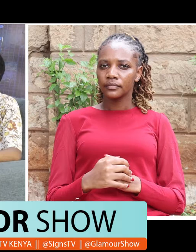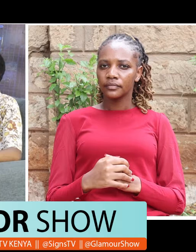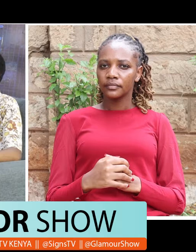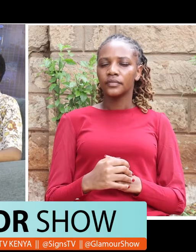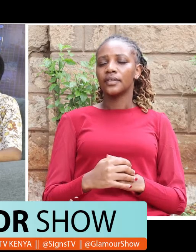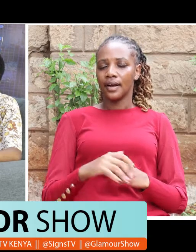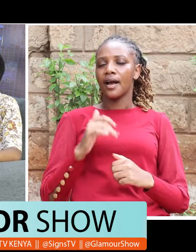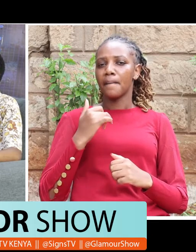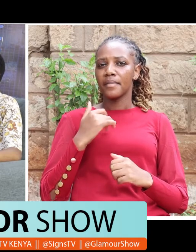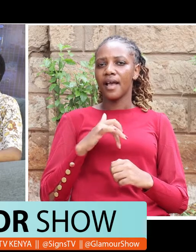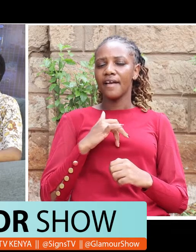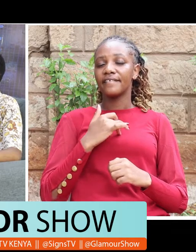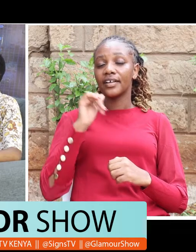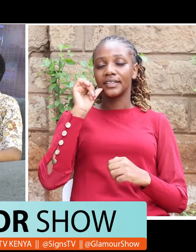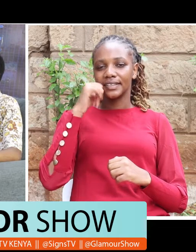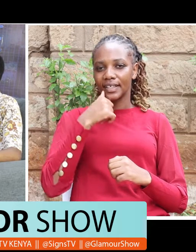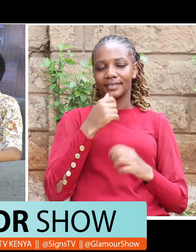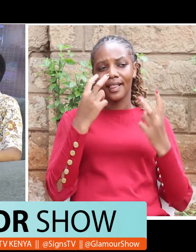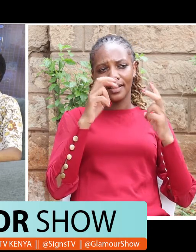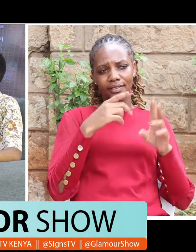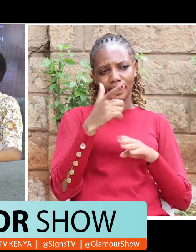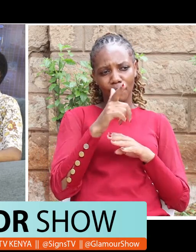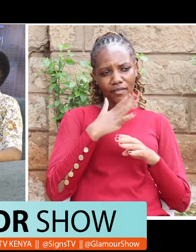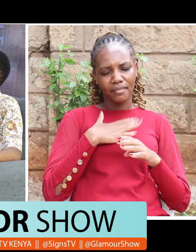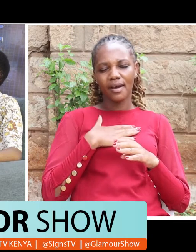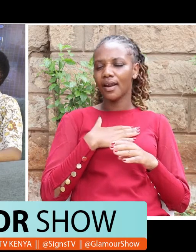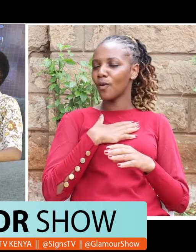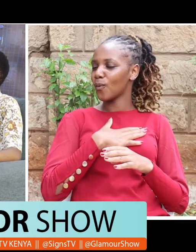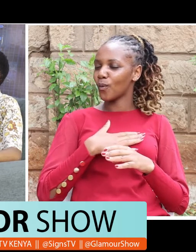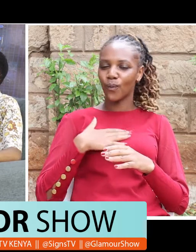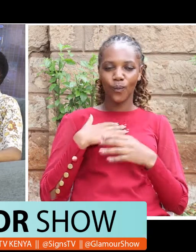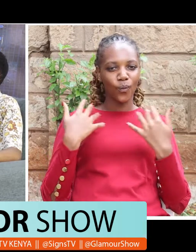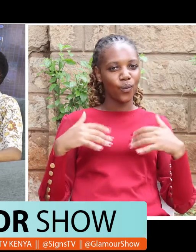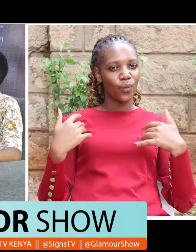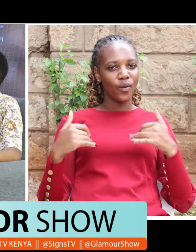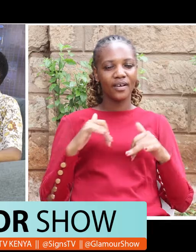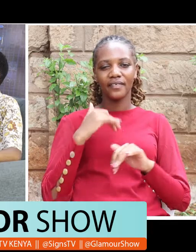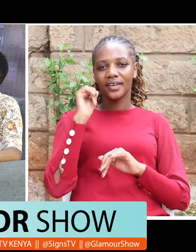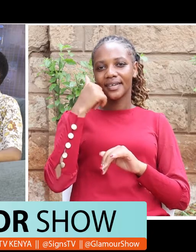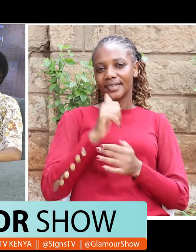It was awesome that it was there. It is an amazing feeling to be there.